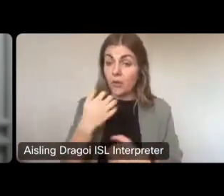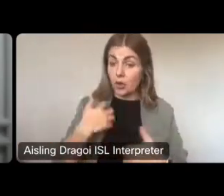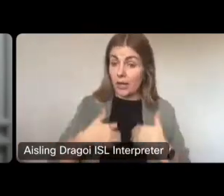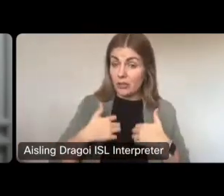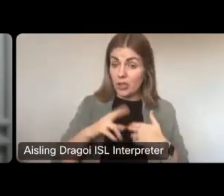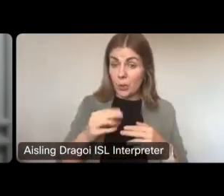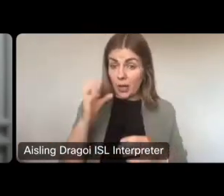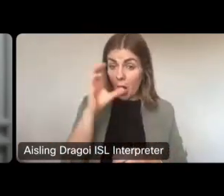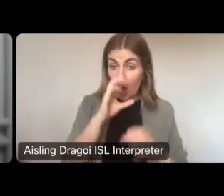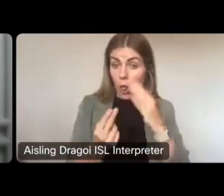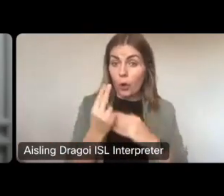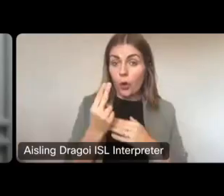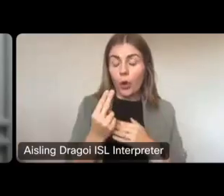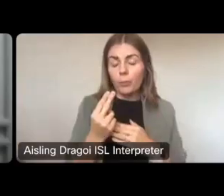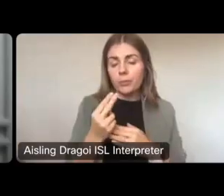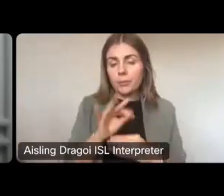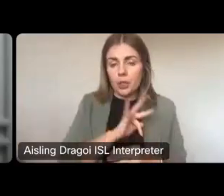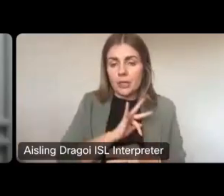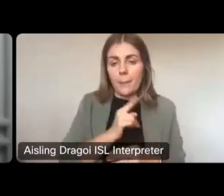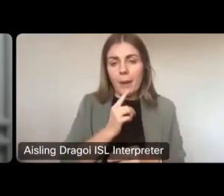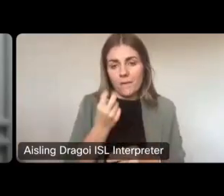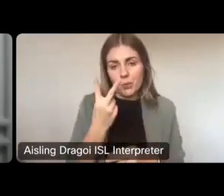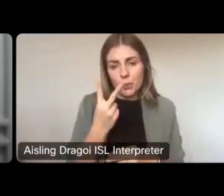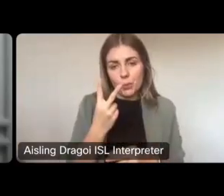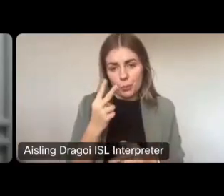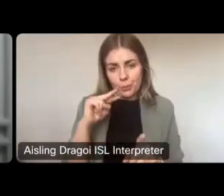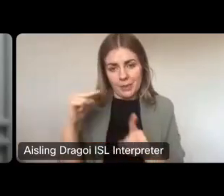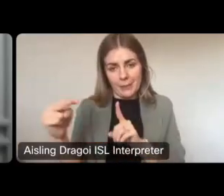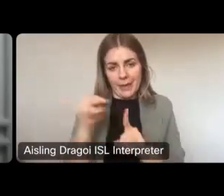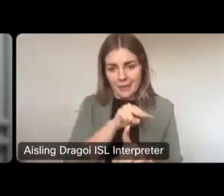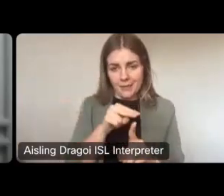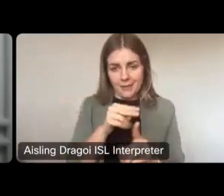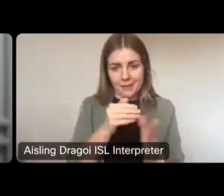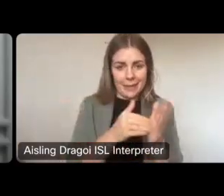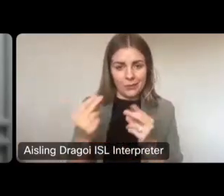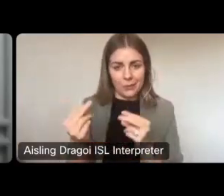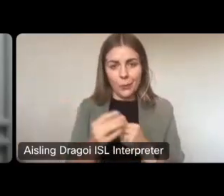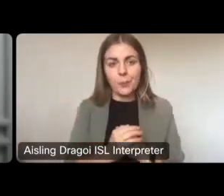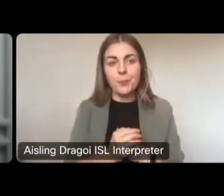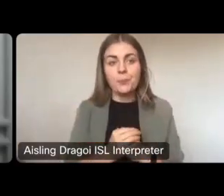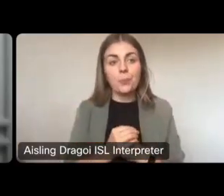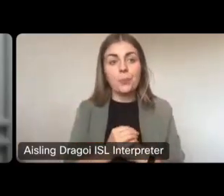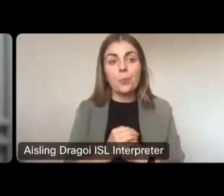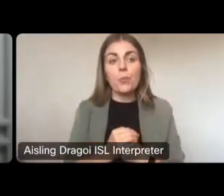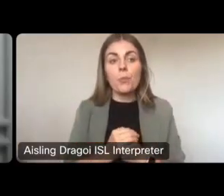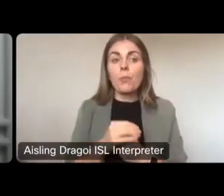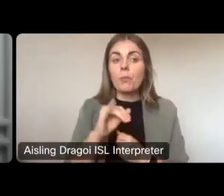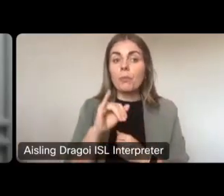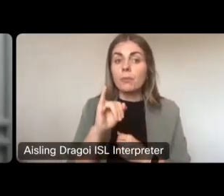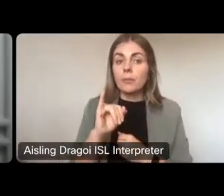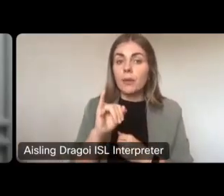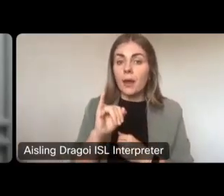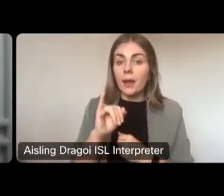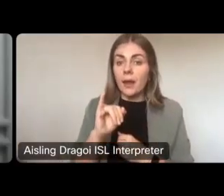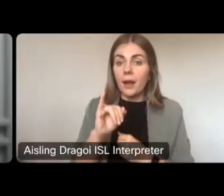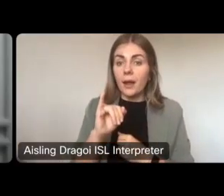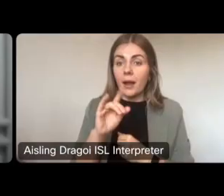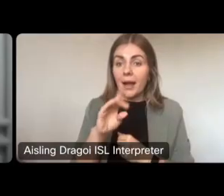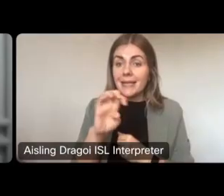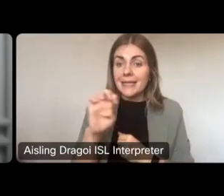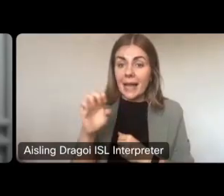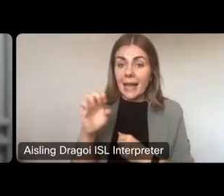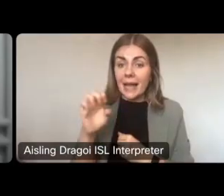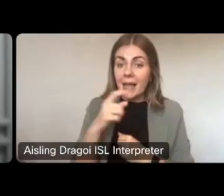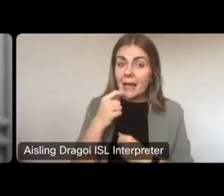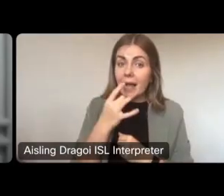careful. There is two sides to it. Okay, great. And from Adele Austin, do you provide TIC training for